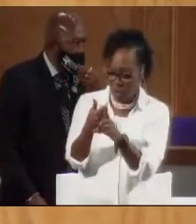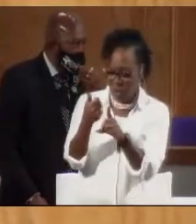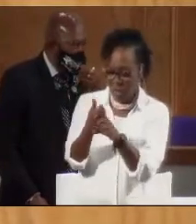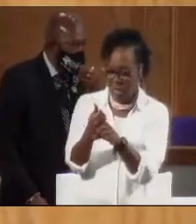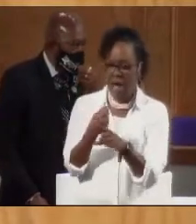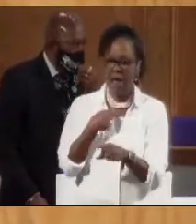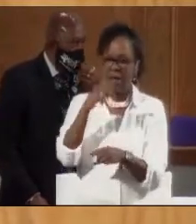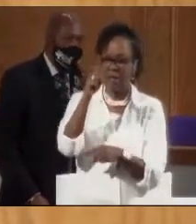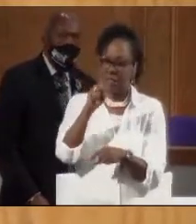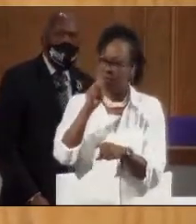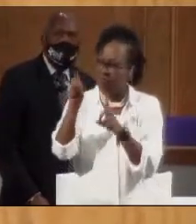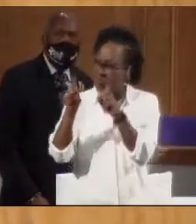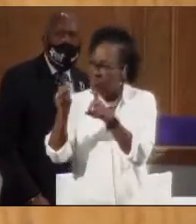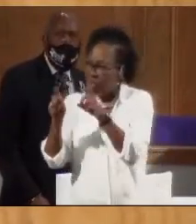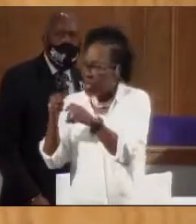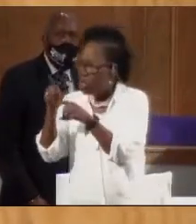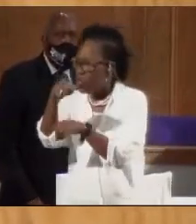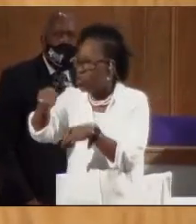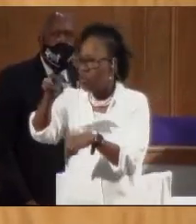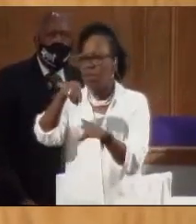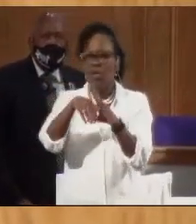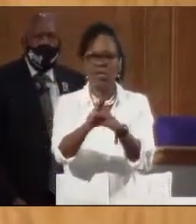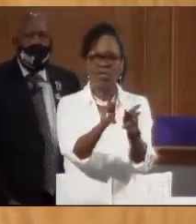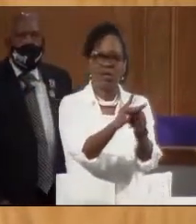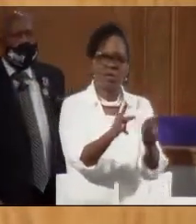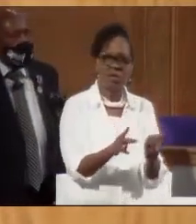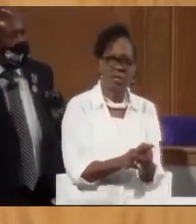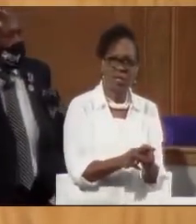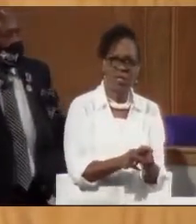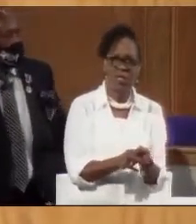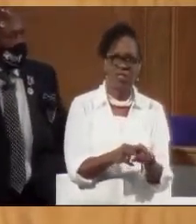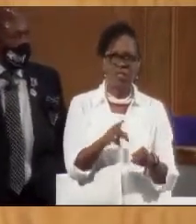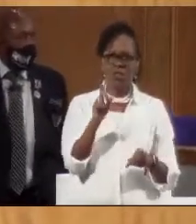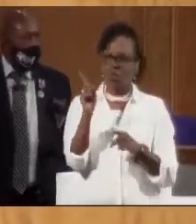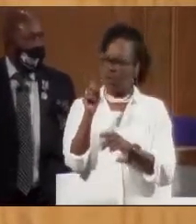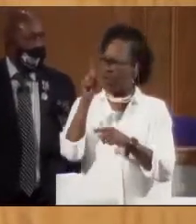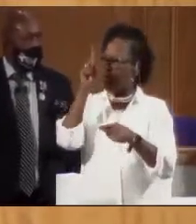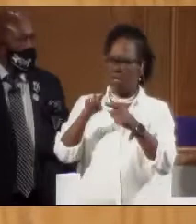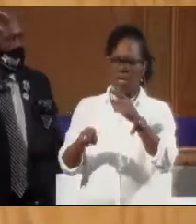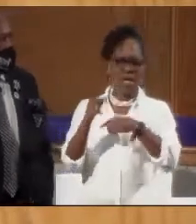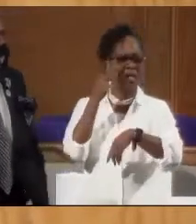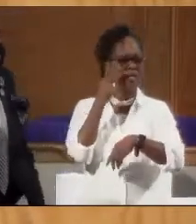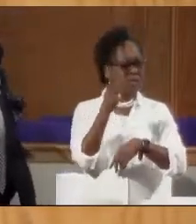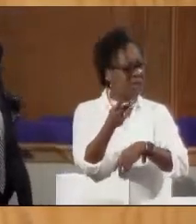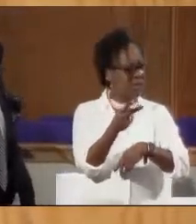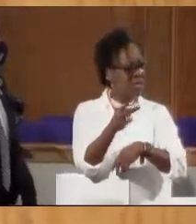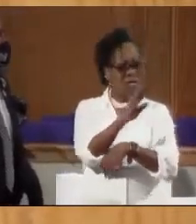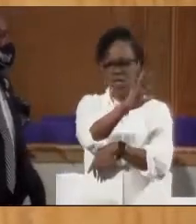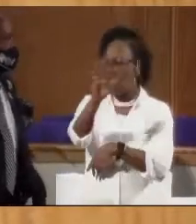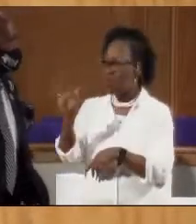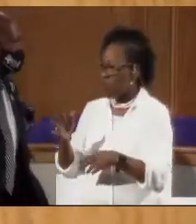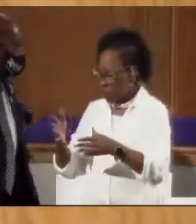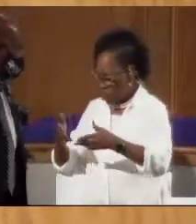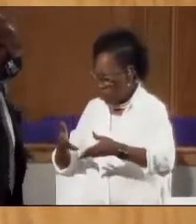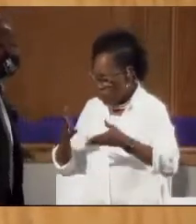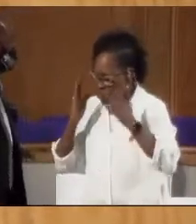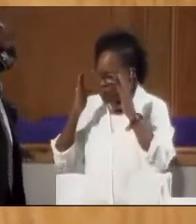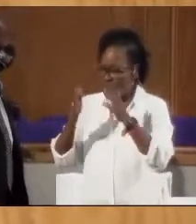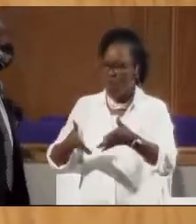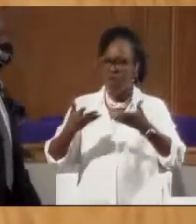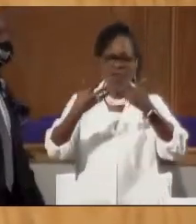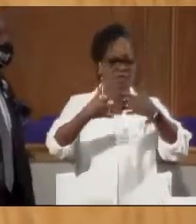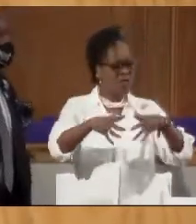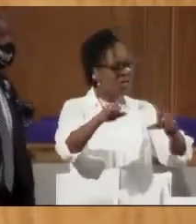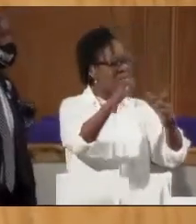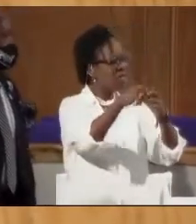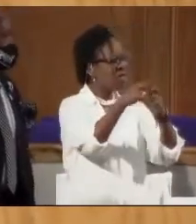have you ever been in a place where you couldn't see your way through, but then God